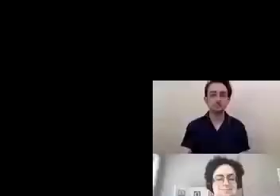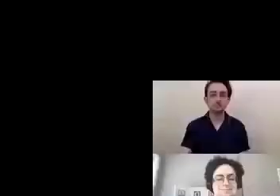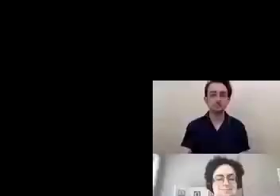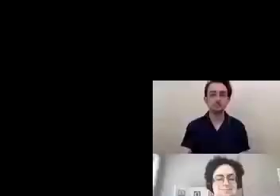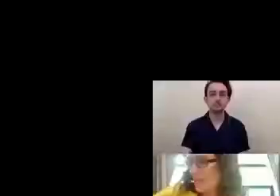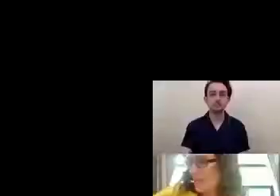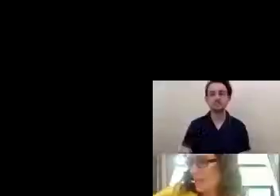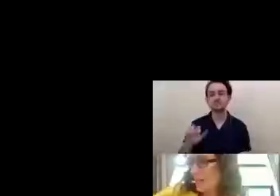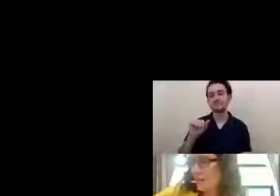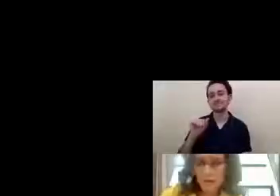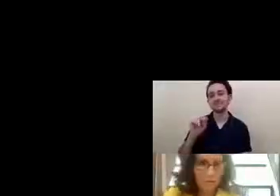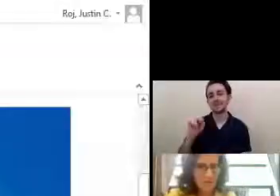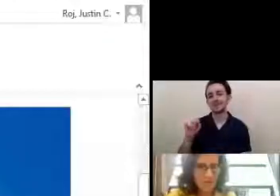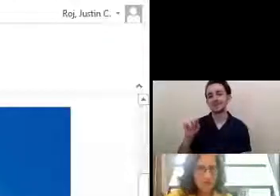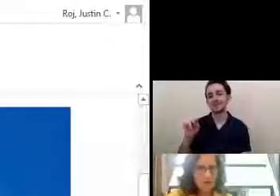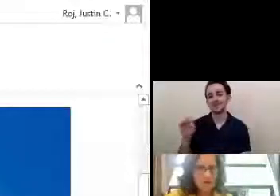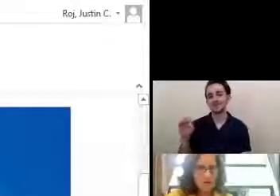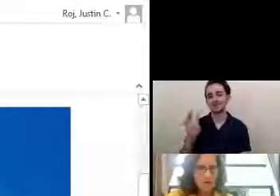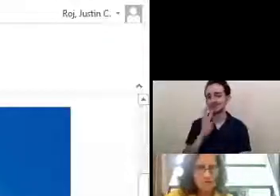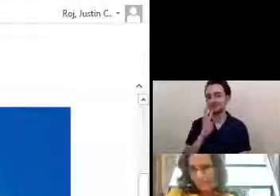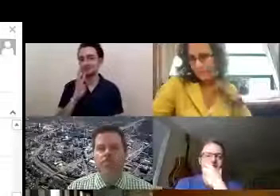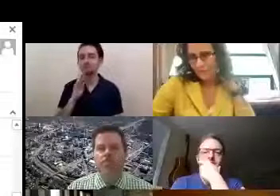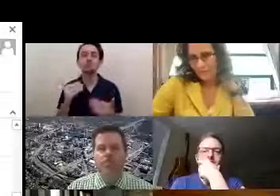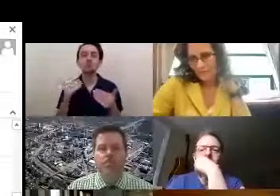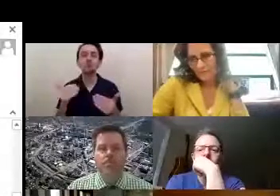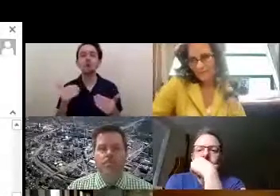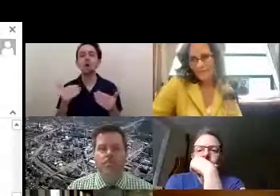So we're going to work into that slideshow presentation. Great.